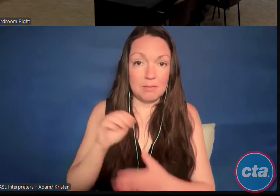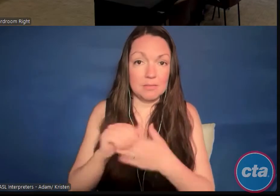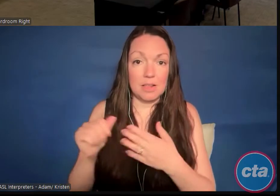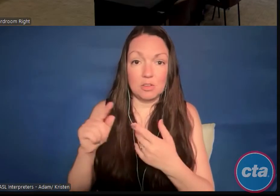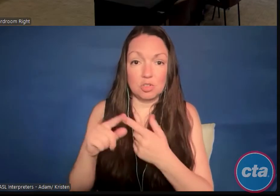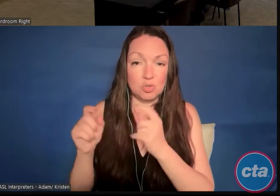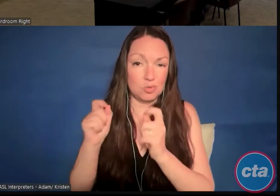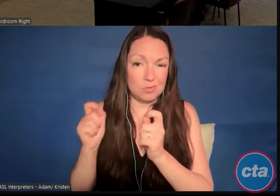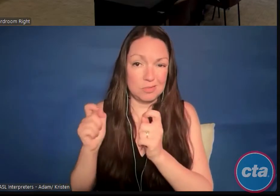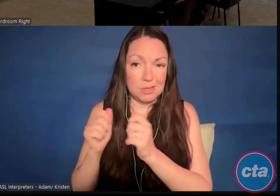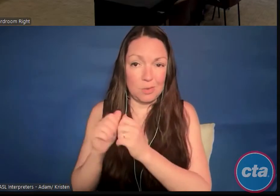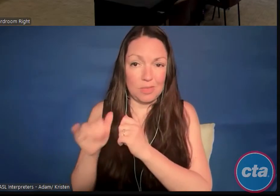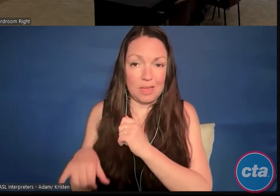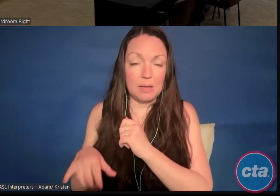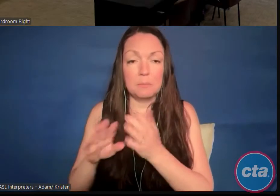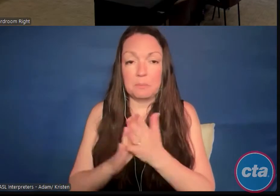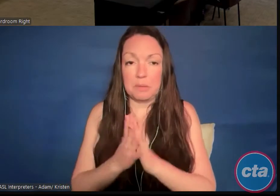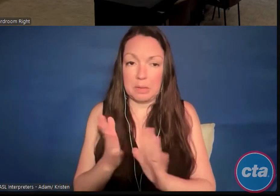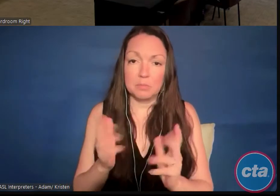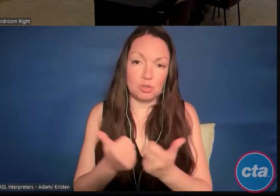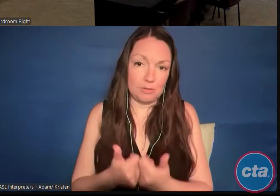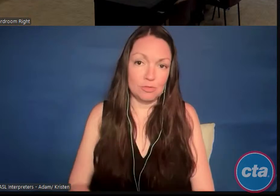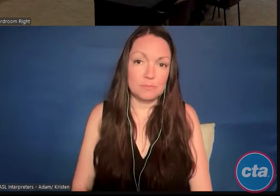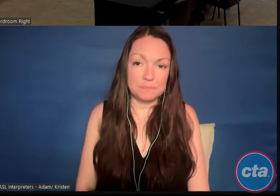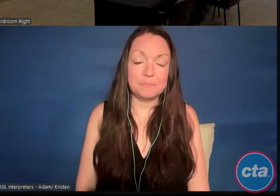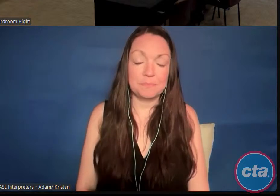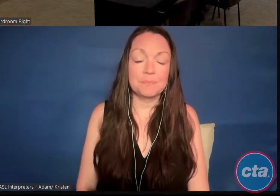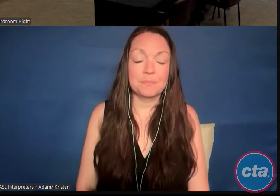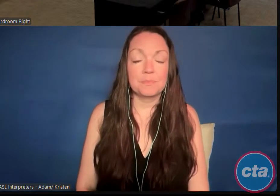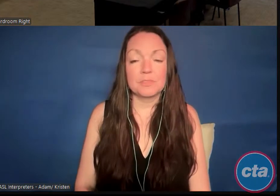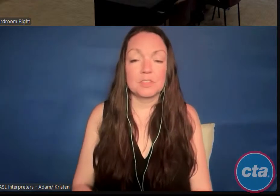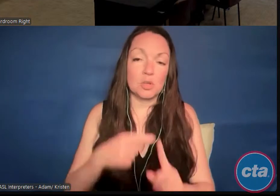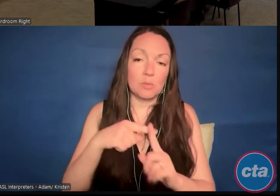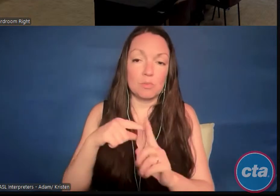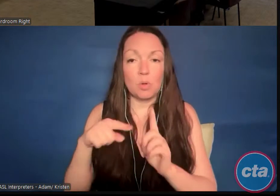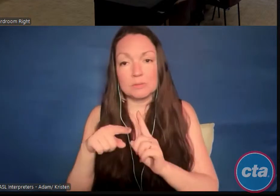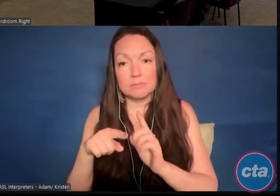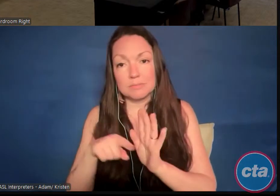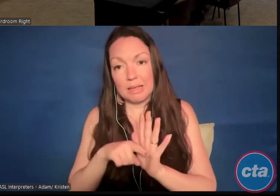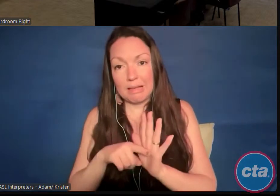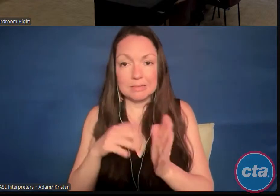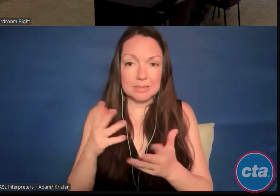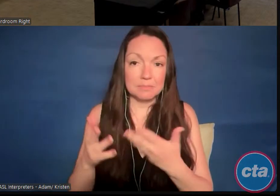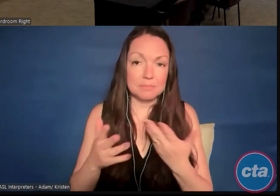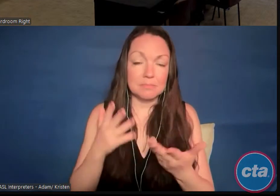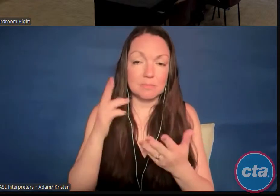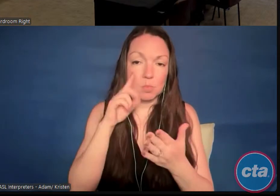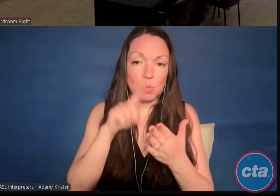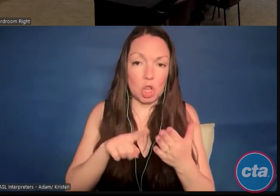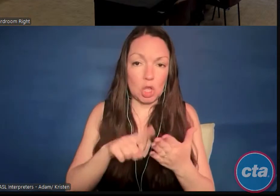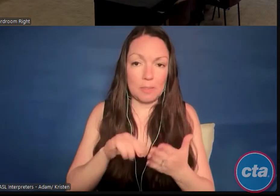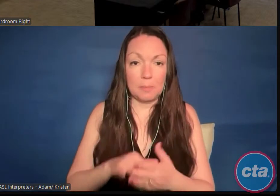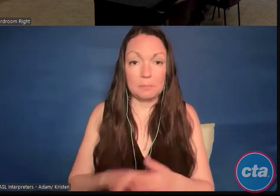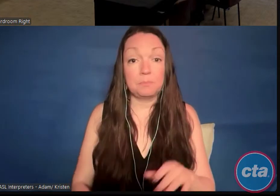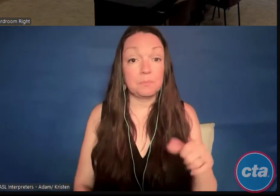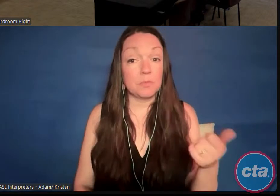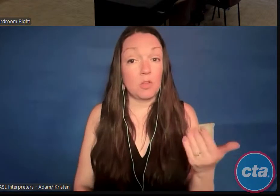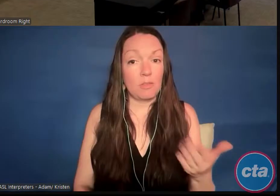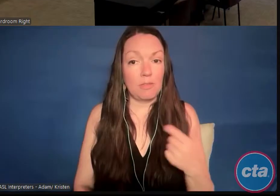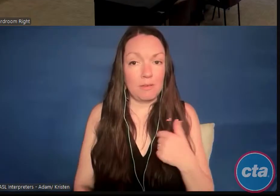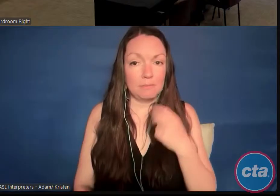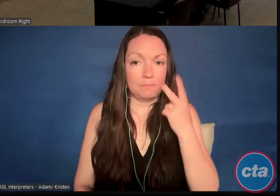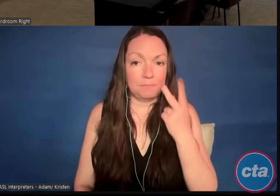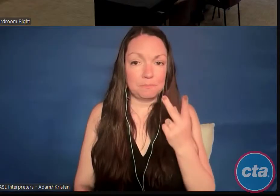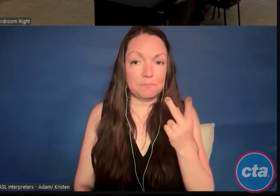deal with, right? And so that becomes really challenging, right? You look at those pros and cons when you look at those things. Yeah, no, another thing I've seen